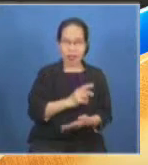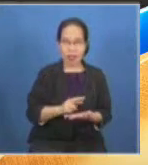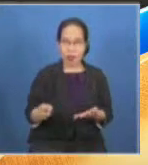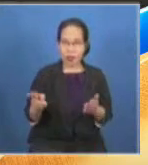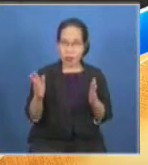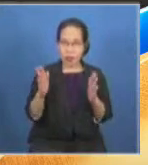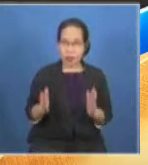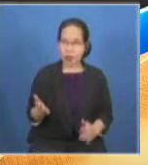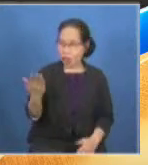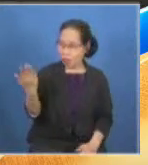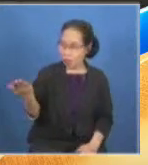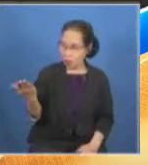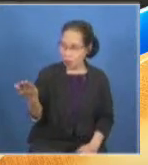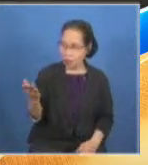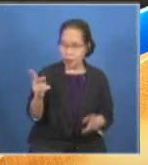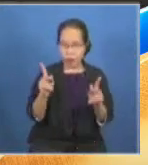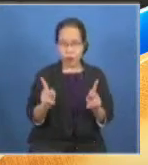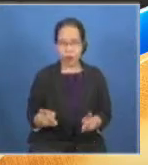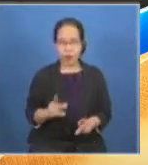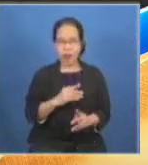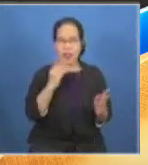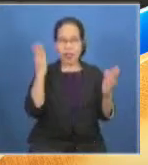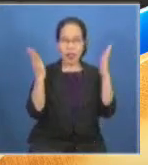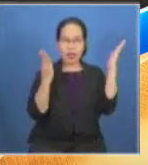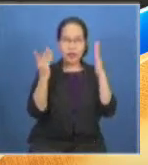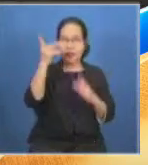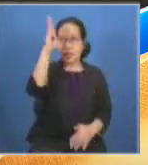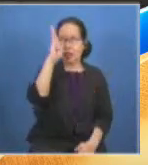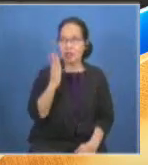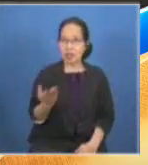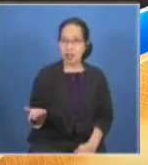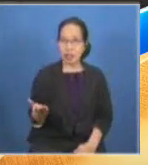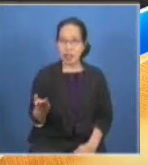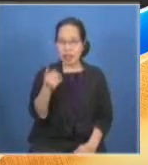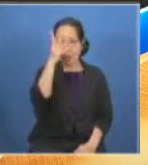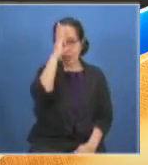If you are a righteous person and you are serving God,